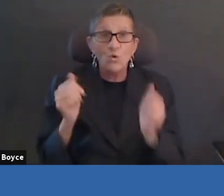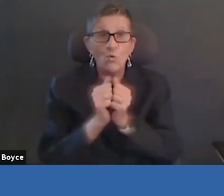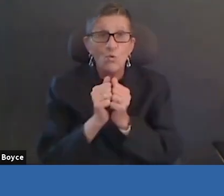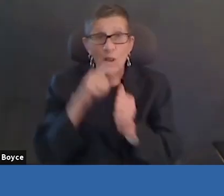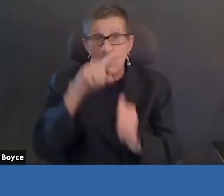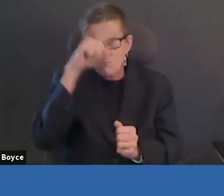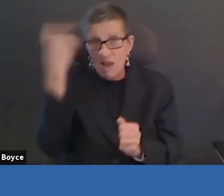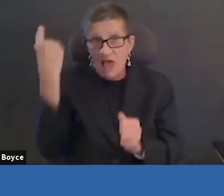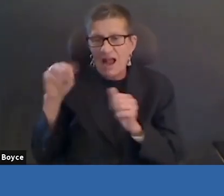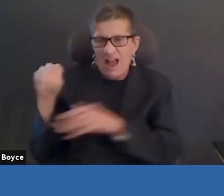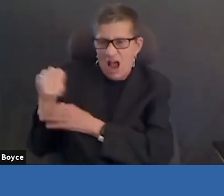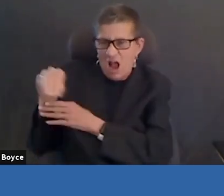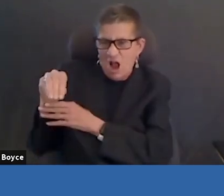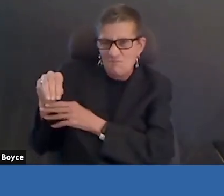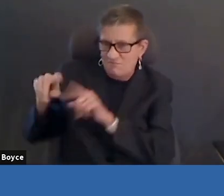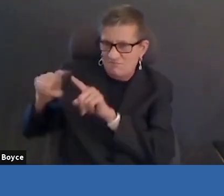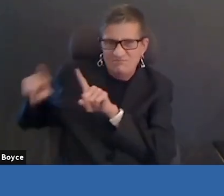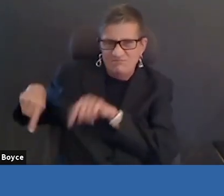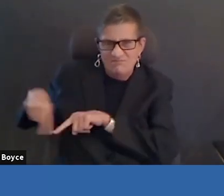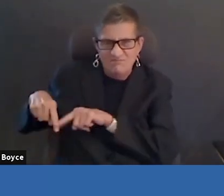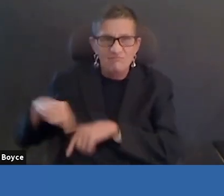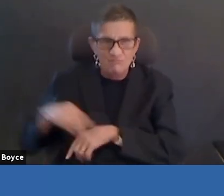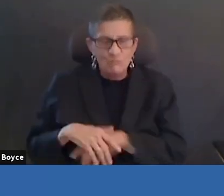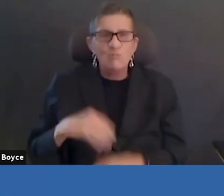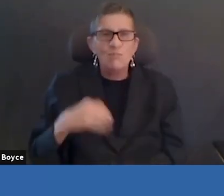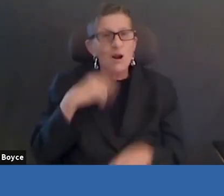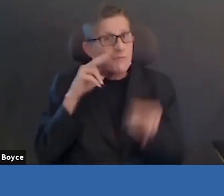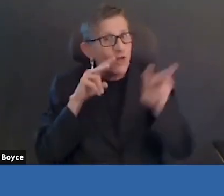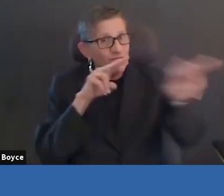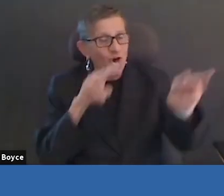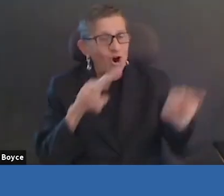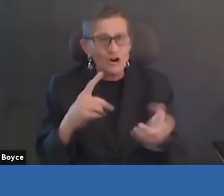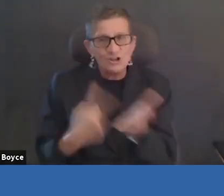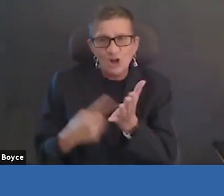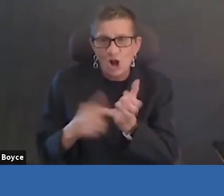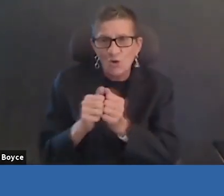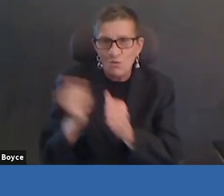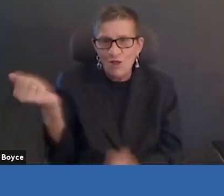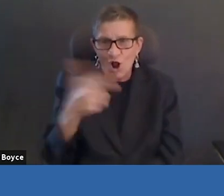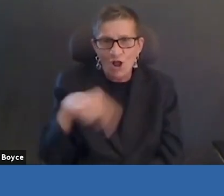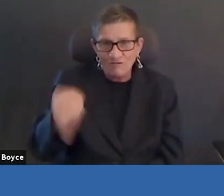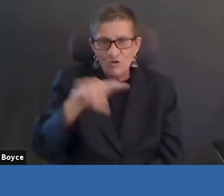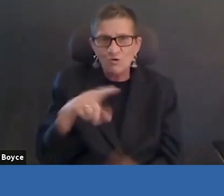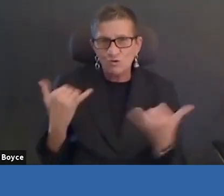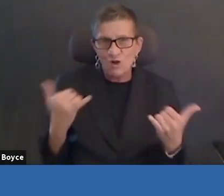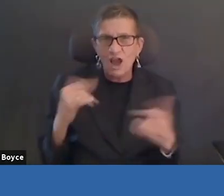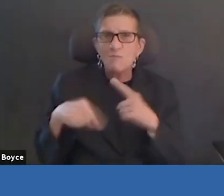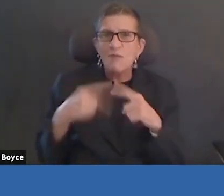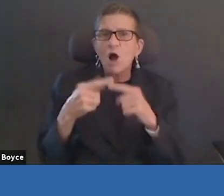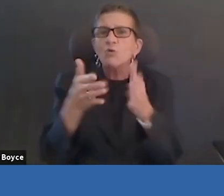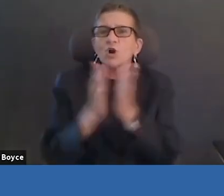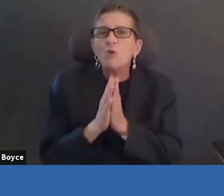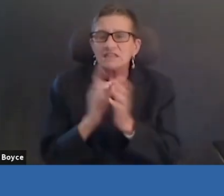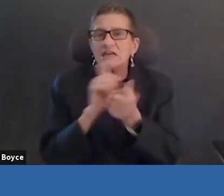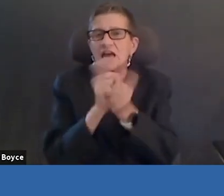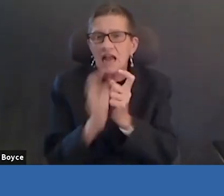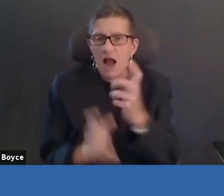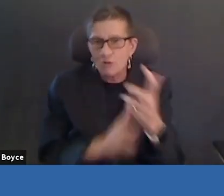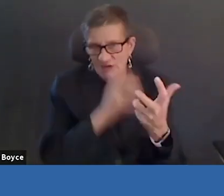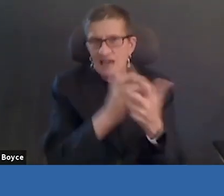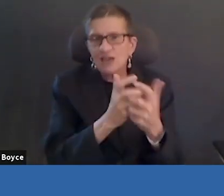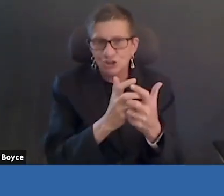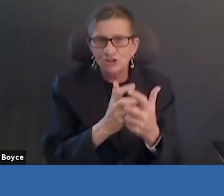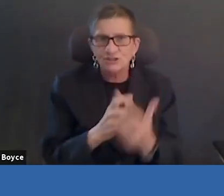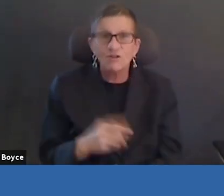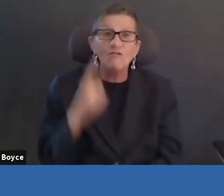M logo in the corner, and I'm looking forward to talking with you all today about requesting accommodation to the university.